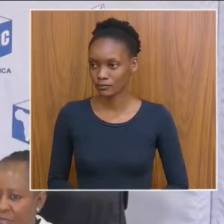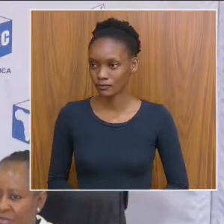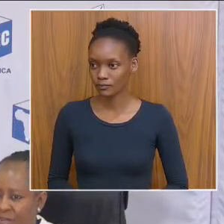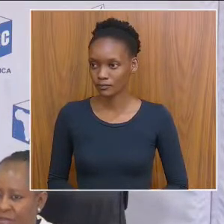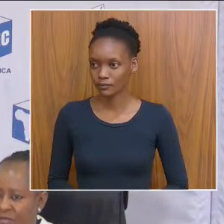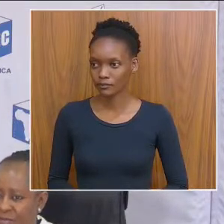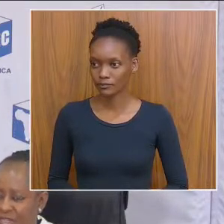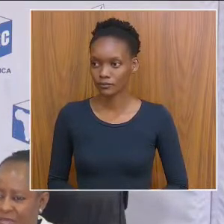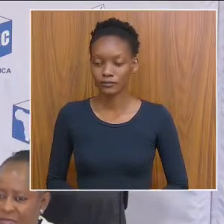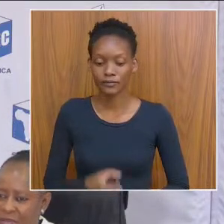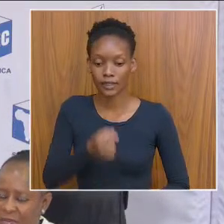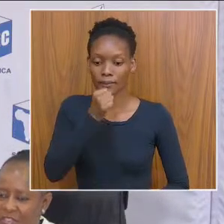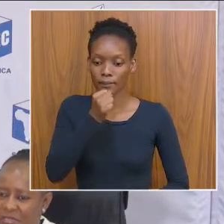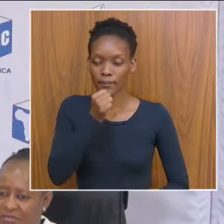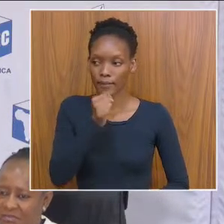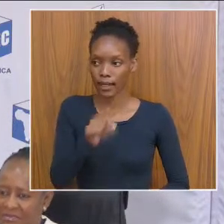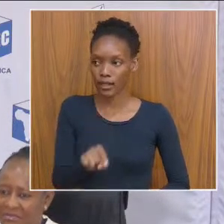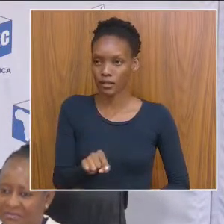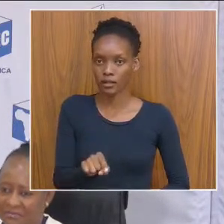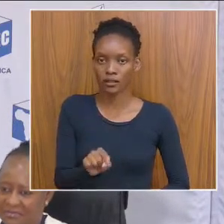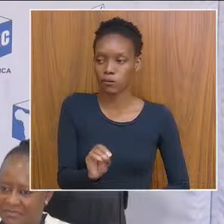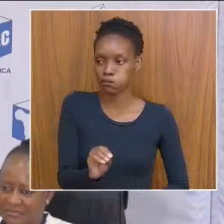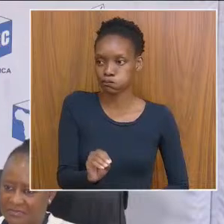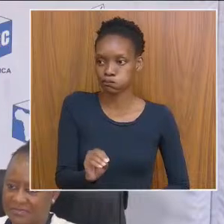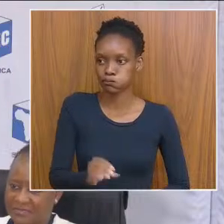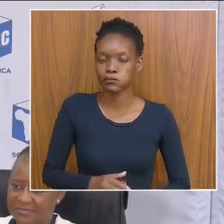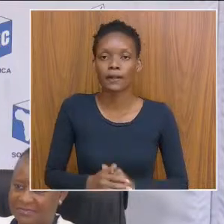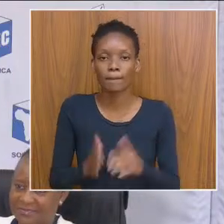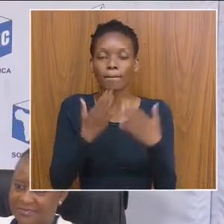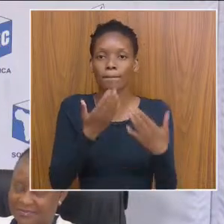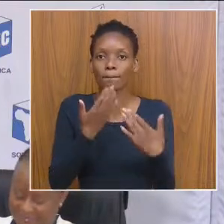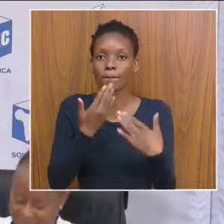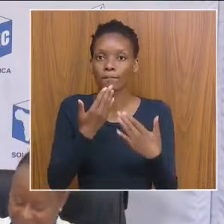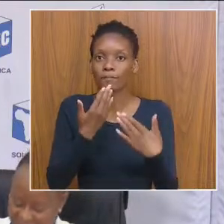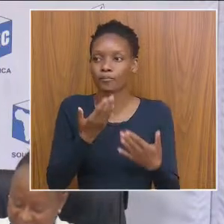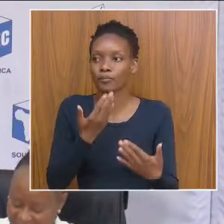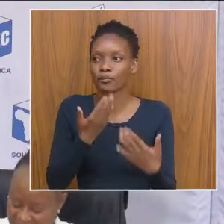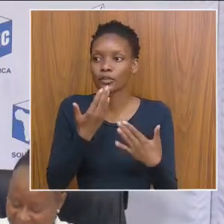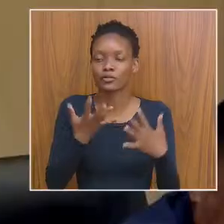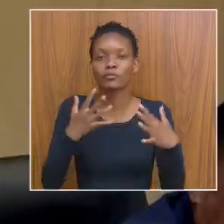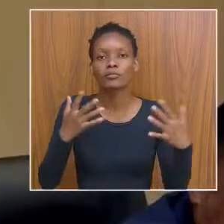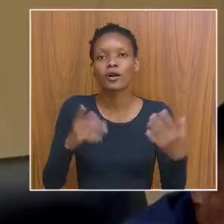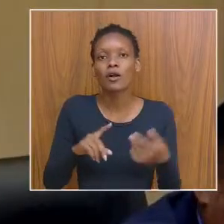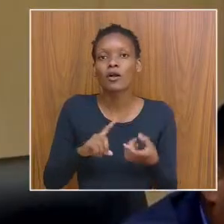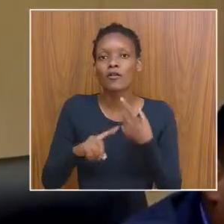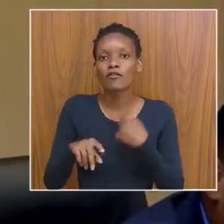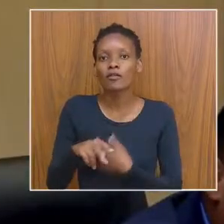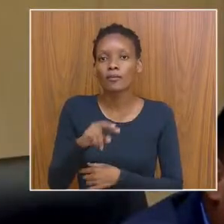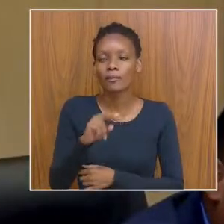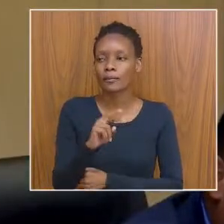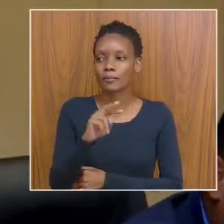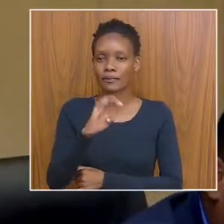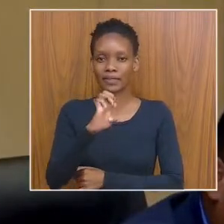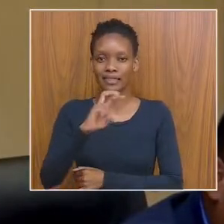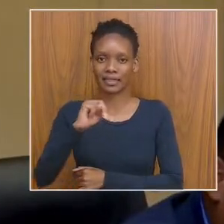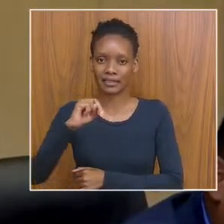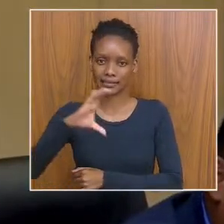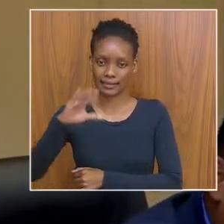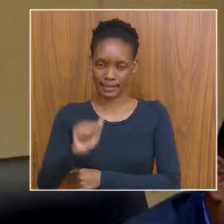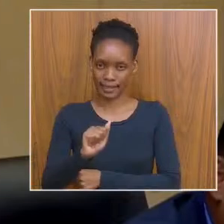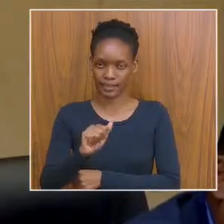There's a microphone in front of you. Thank you very much. Thank you so much. It's Heidi Jockers from ENCA. I just want to get